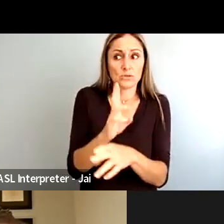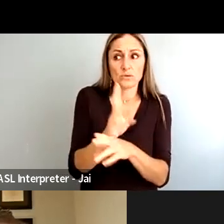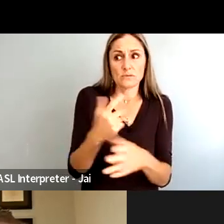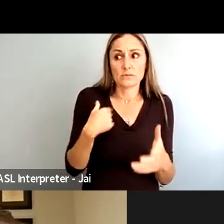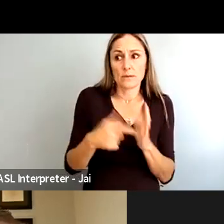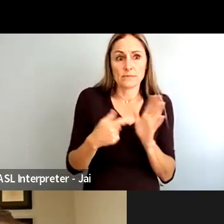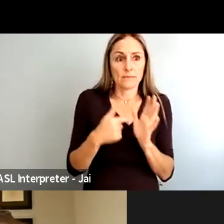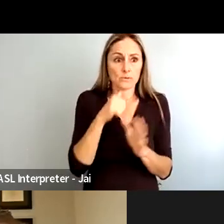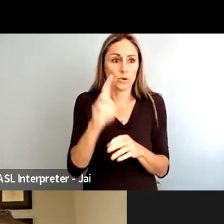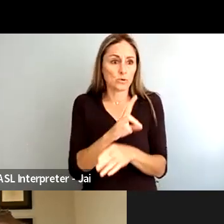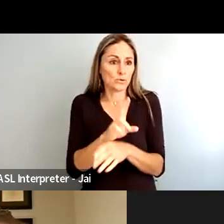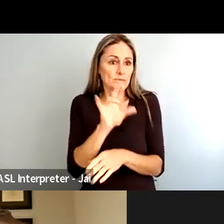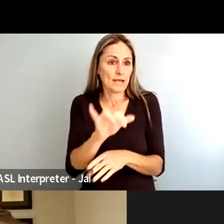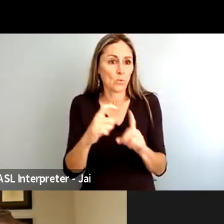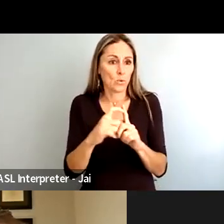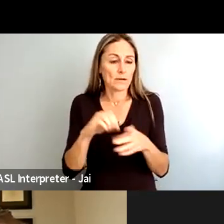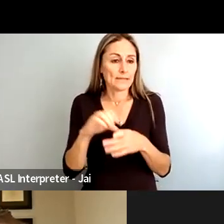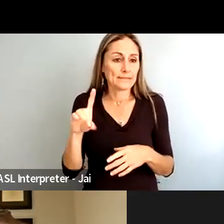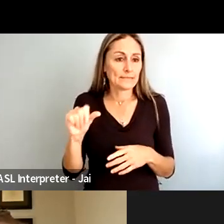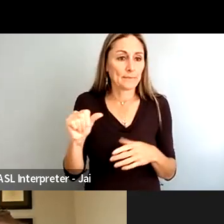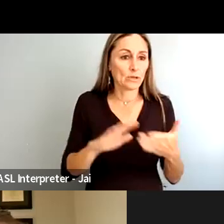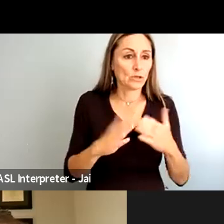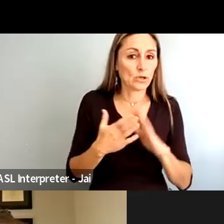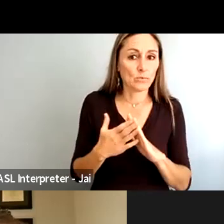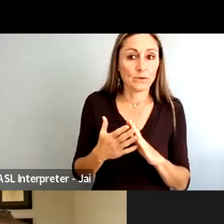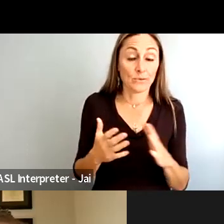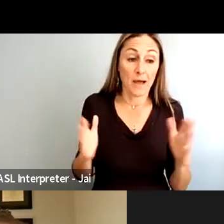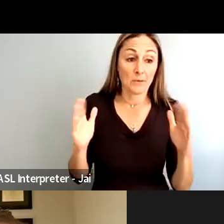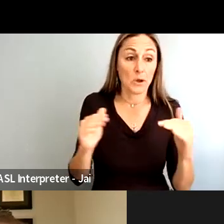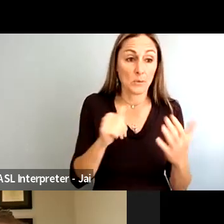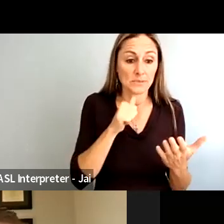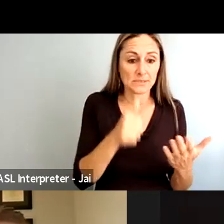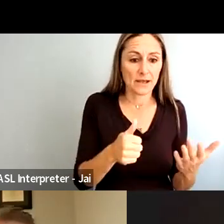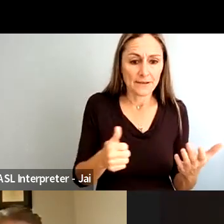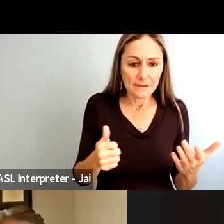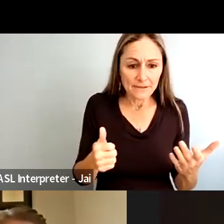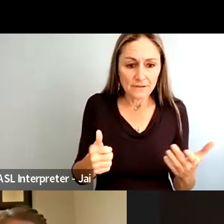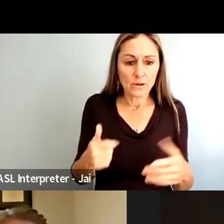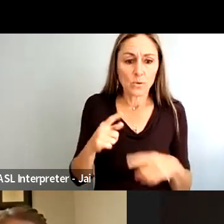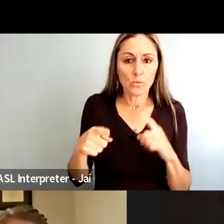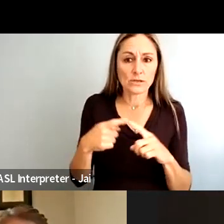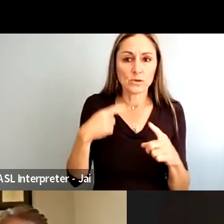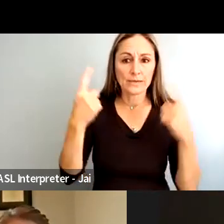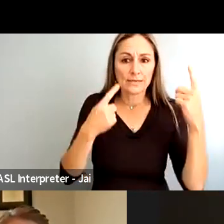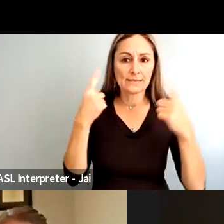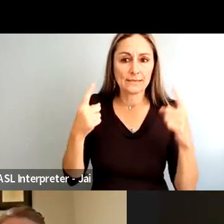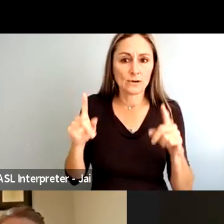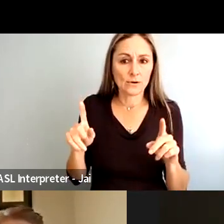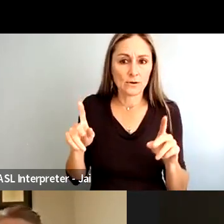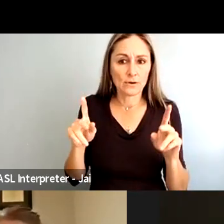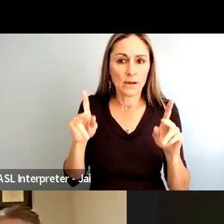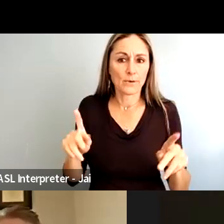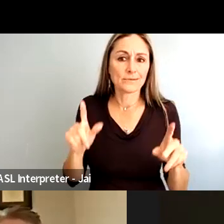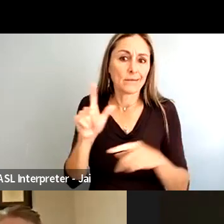the disability community perspective. At least I would hope not. We wouldn't consider someone as